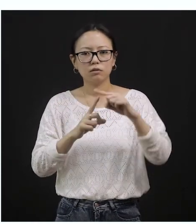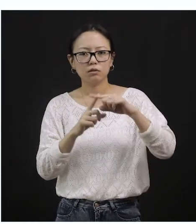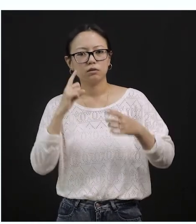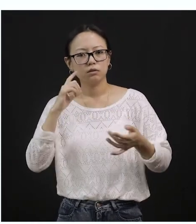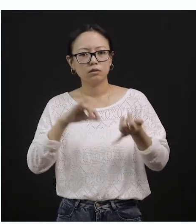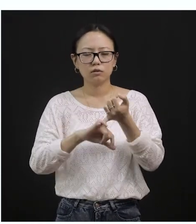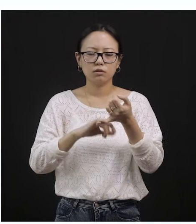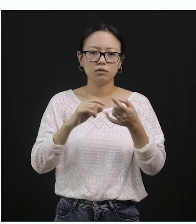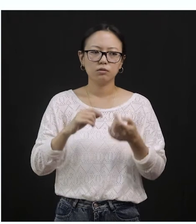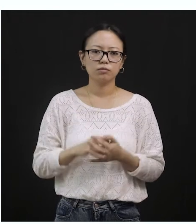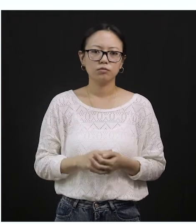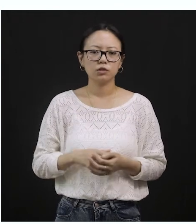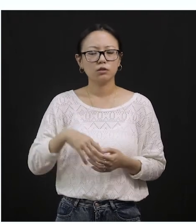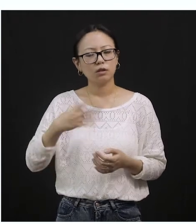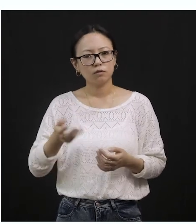an architect,